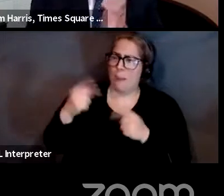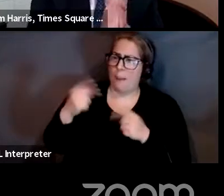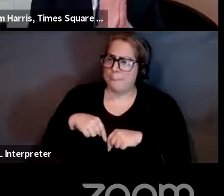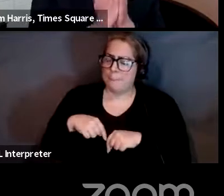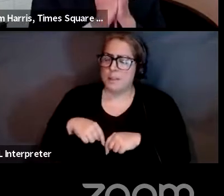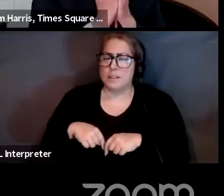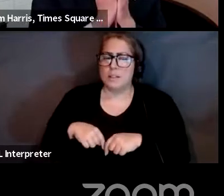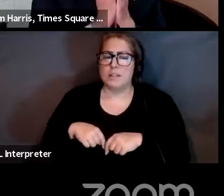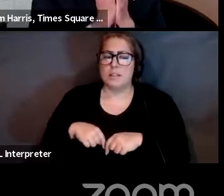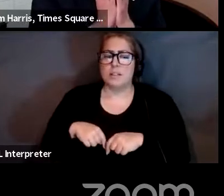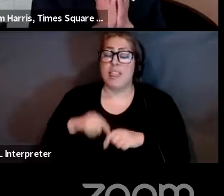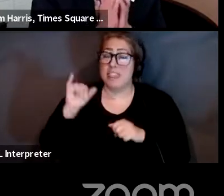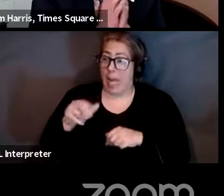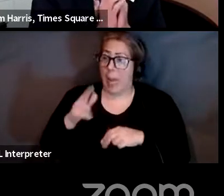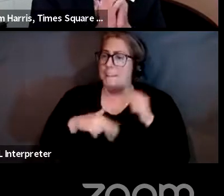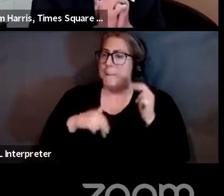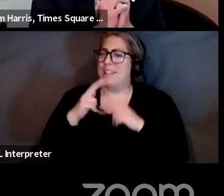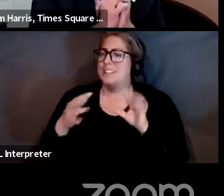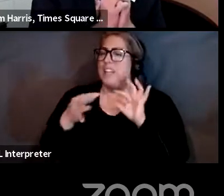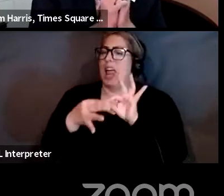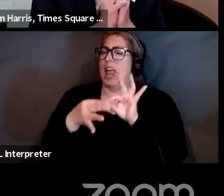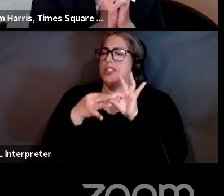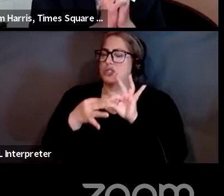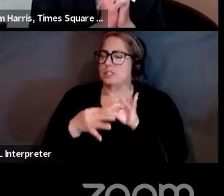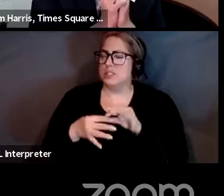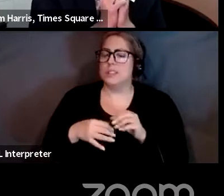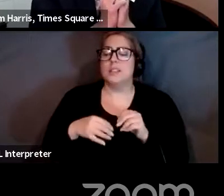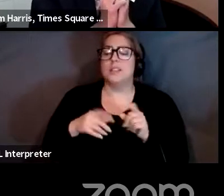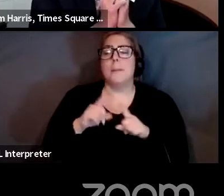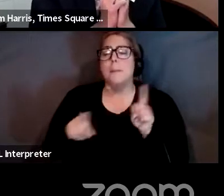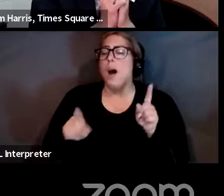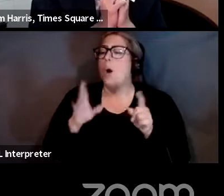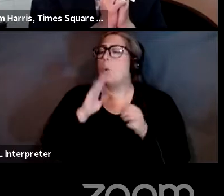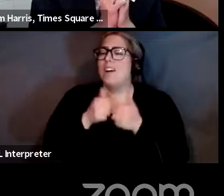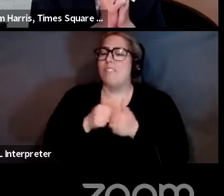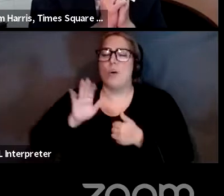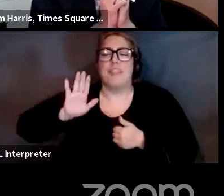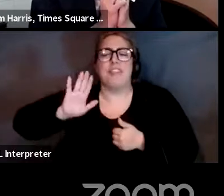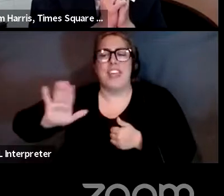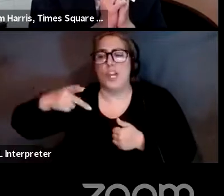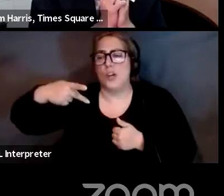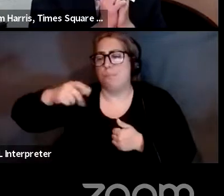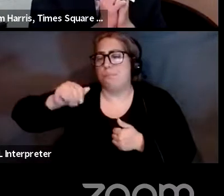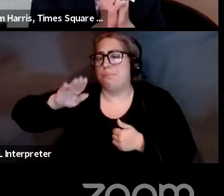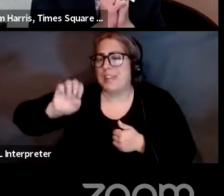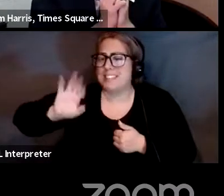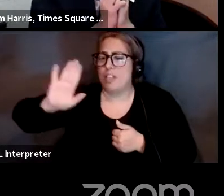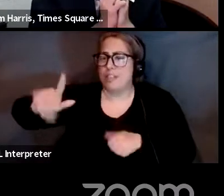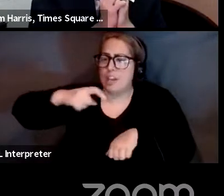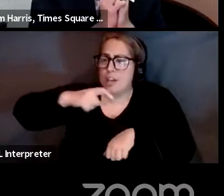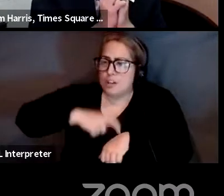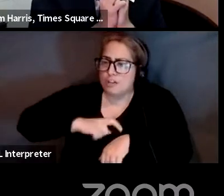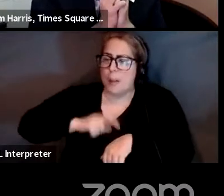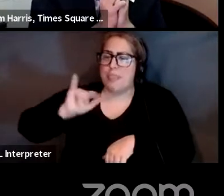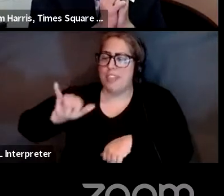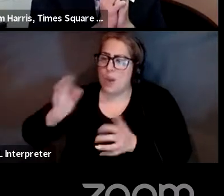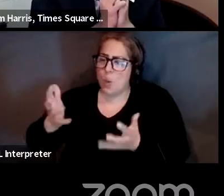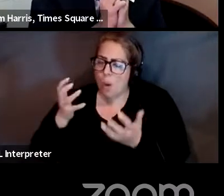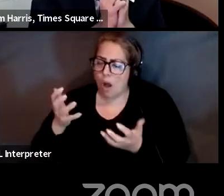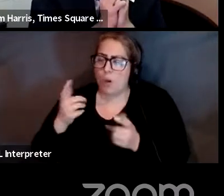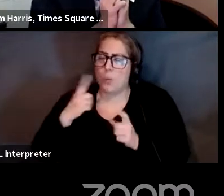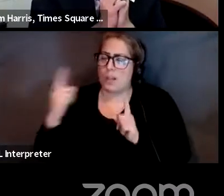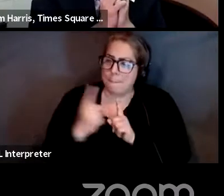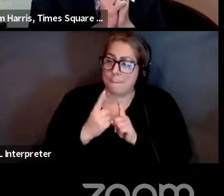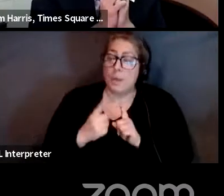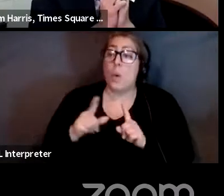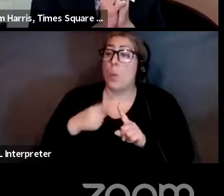increasing kind of connection with people at the pace that they want to go at, where they start to see you as a consistent person. They start to see you